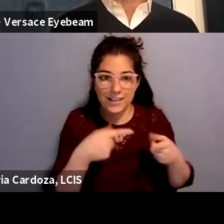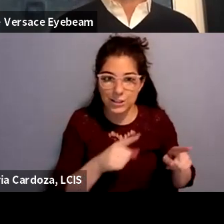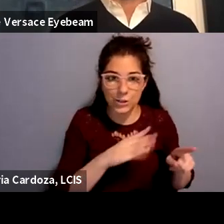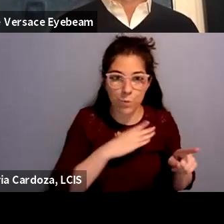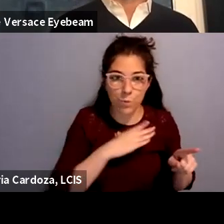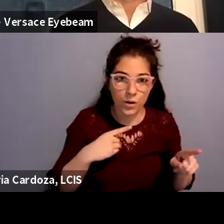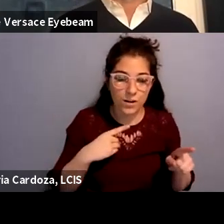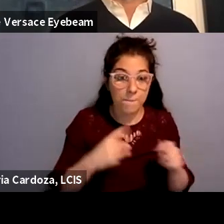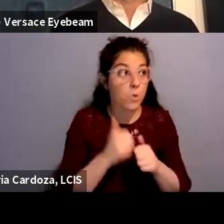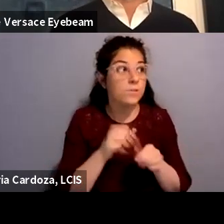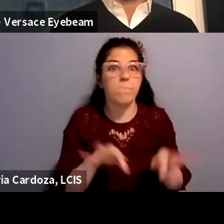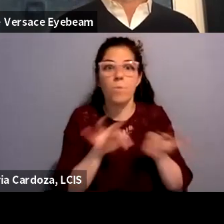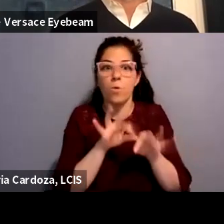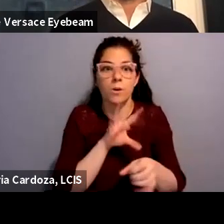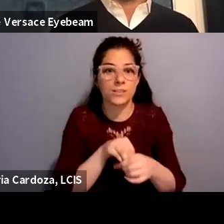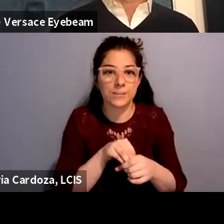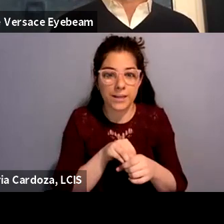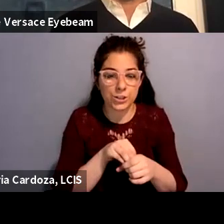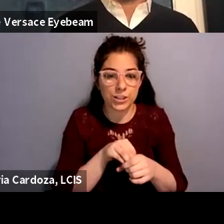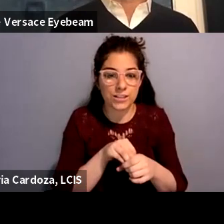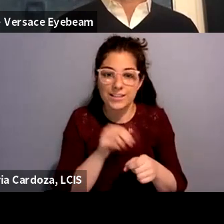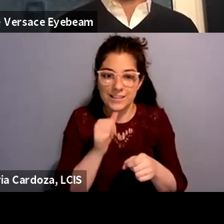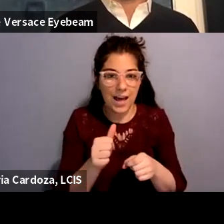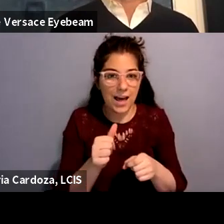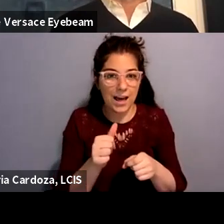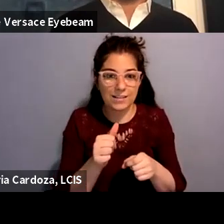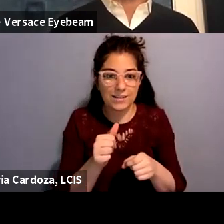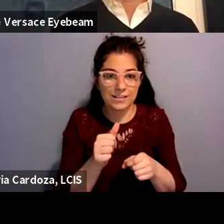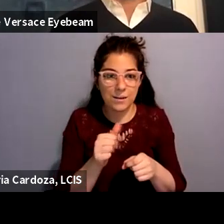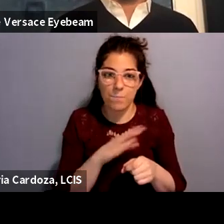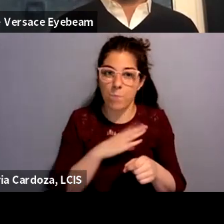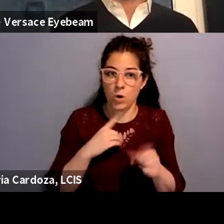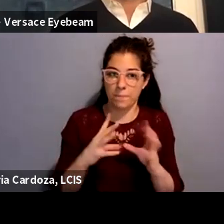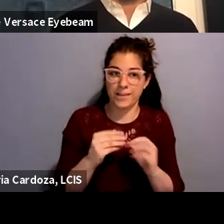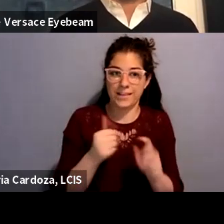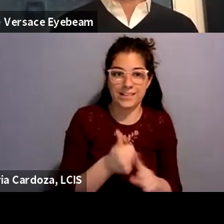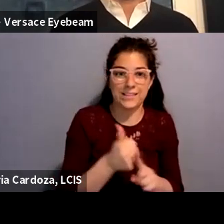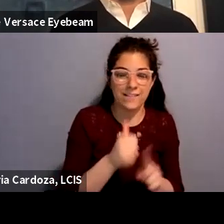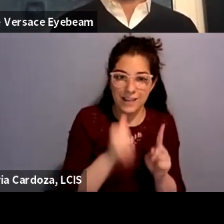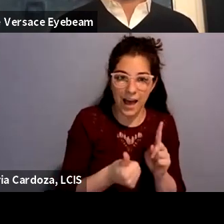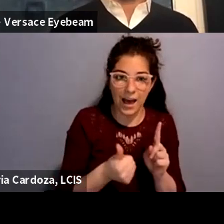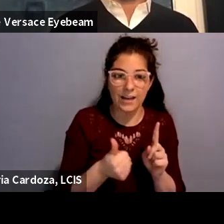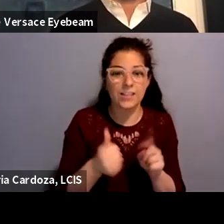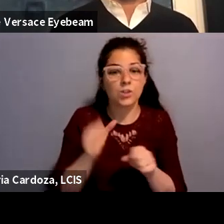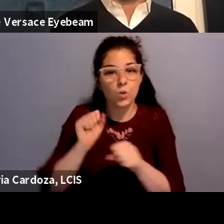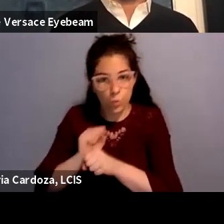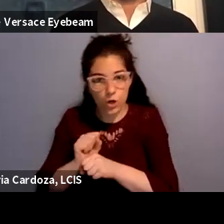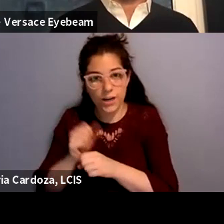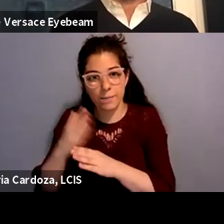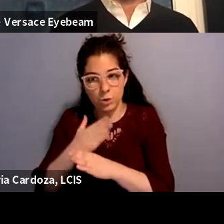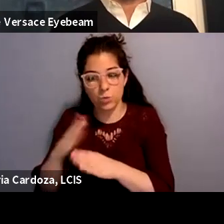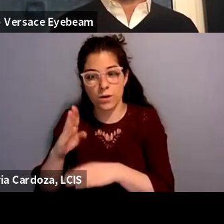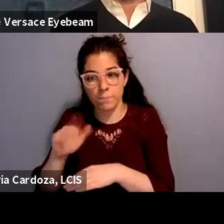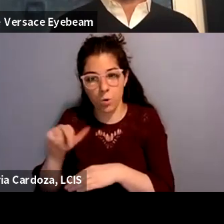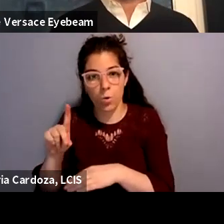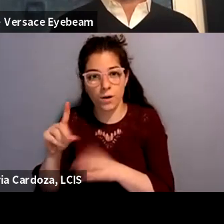their most important participation is not in the board meeting itself, it's in the work in between the board